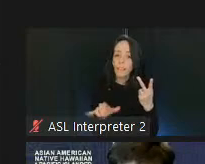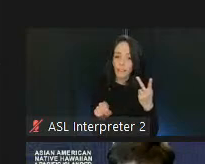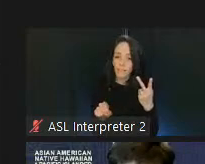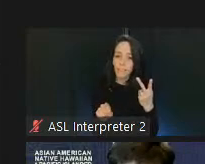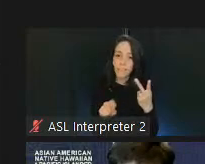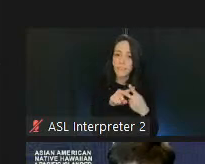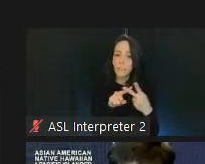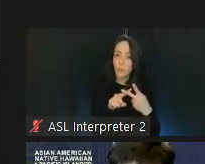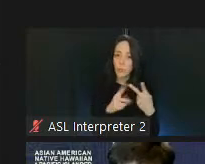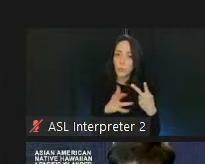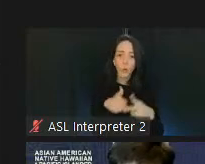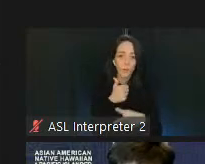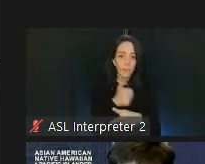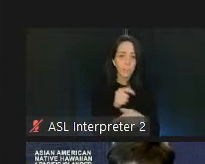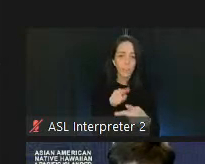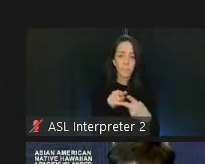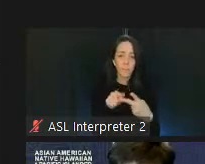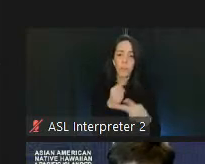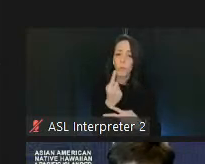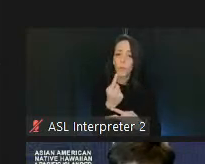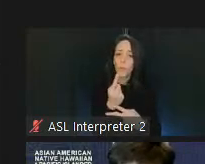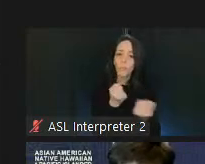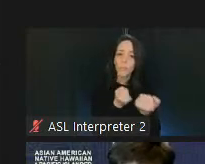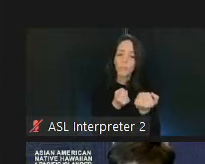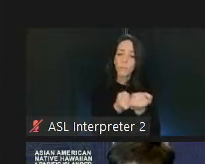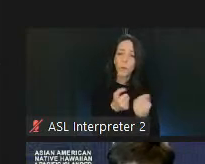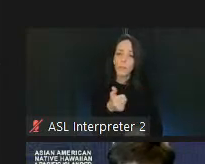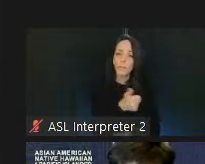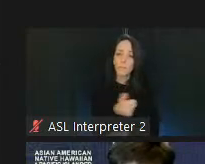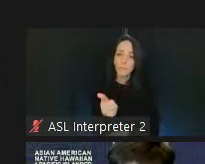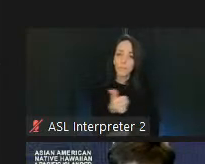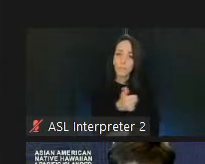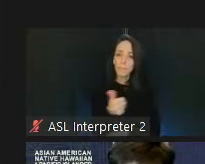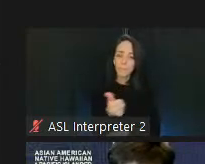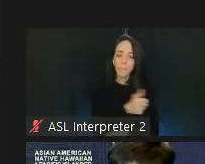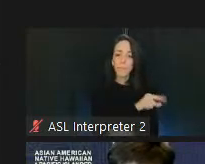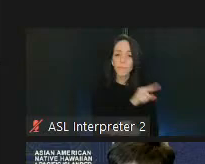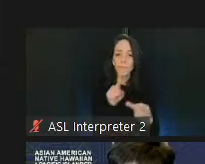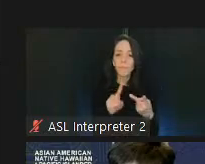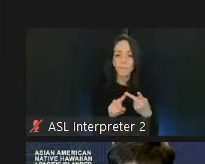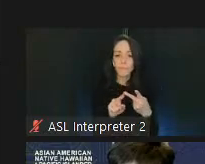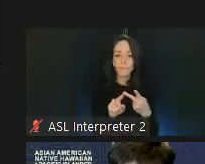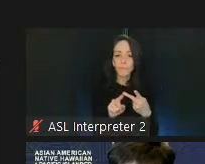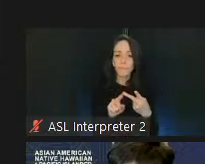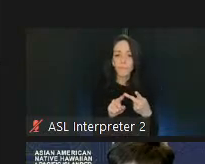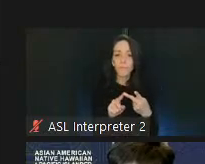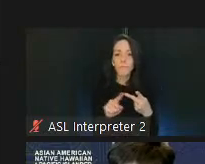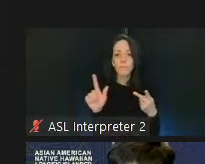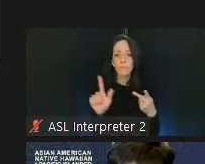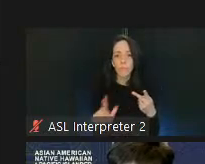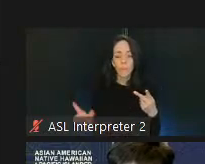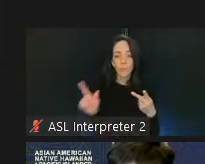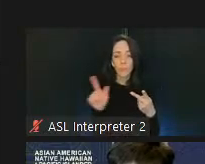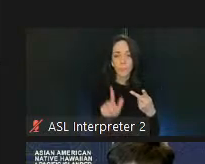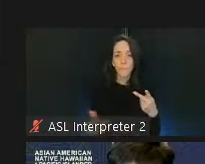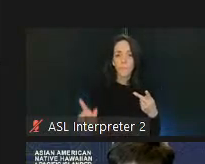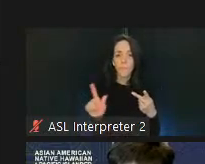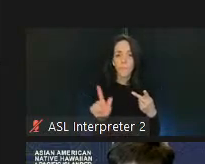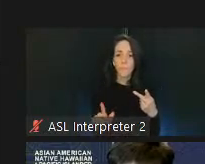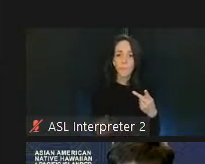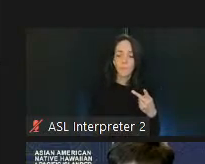at that time, one supporting transportation and one supporting libraries.